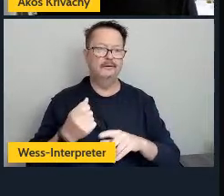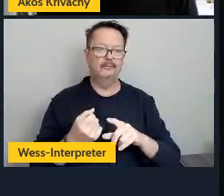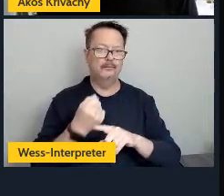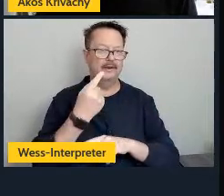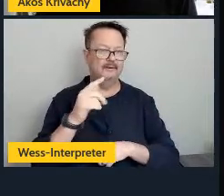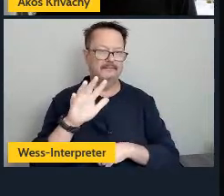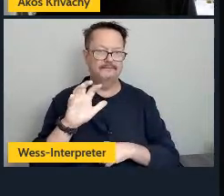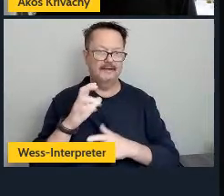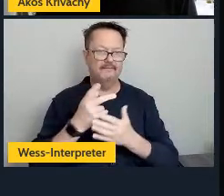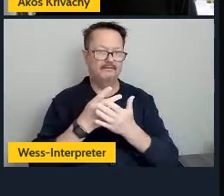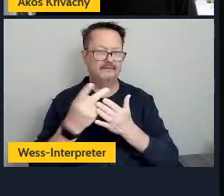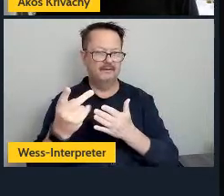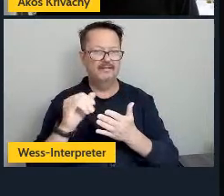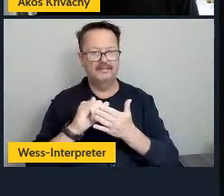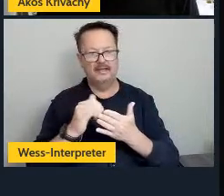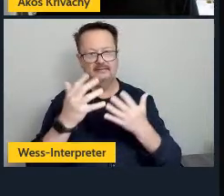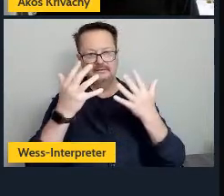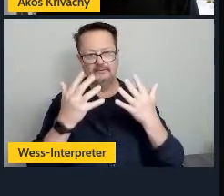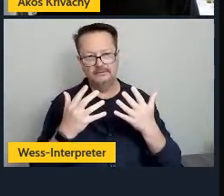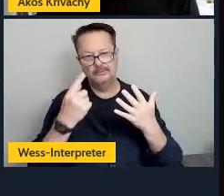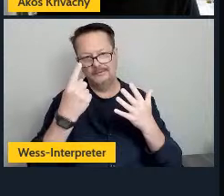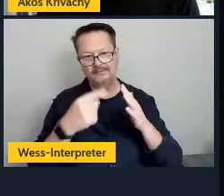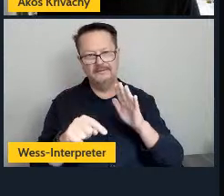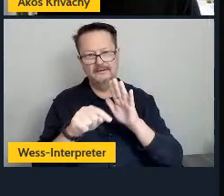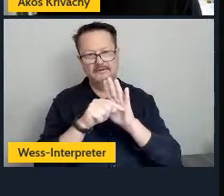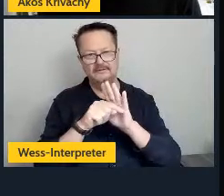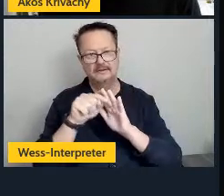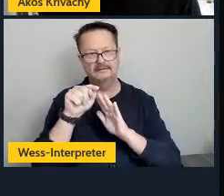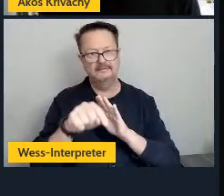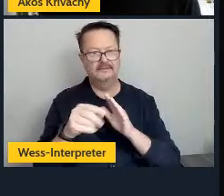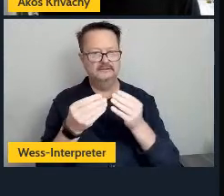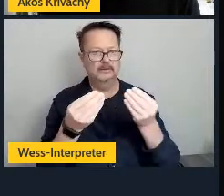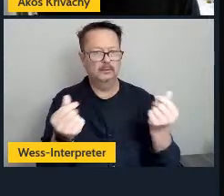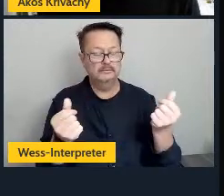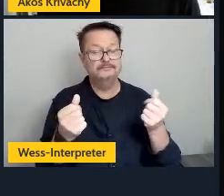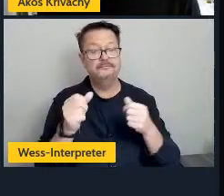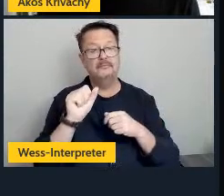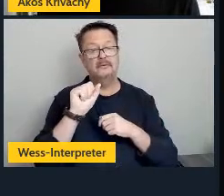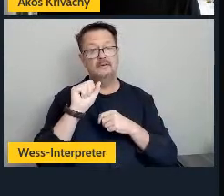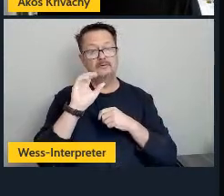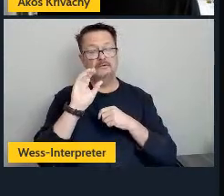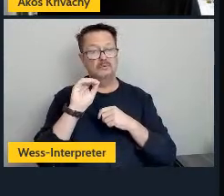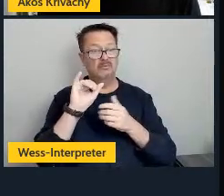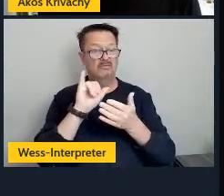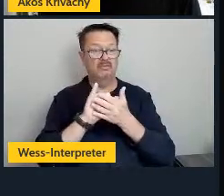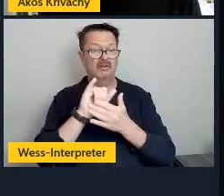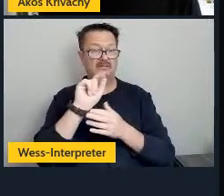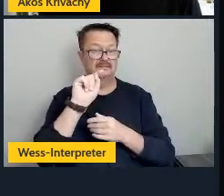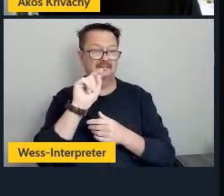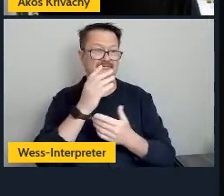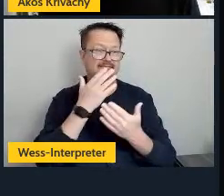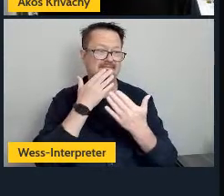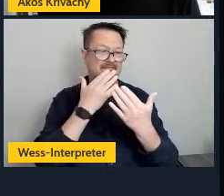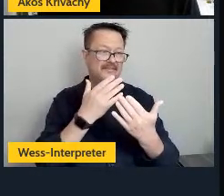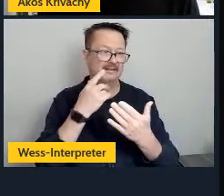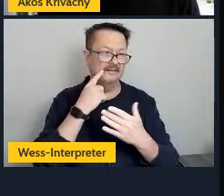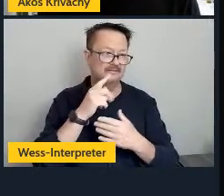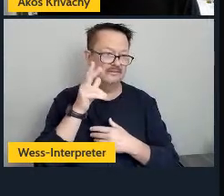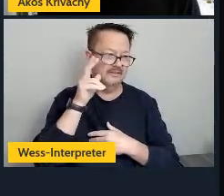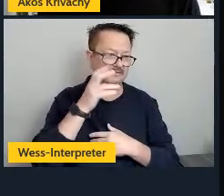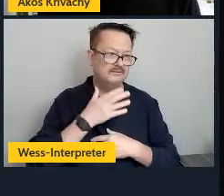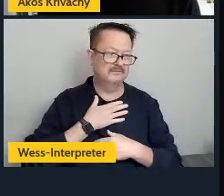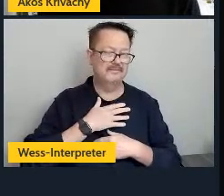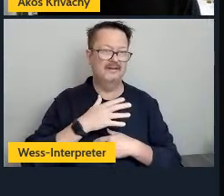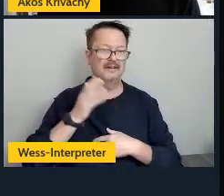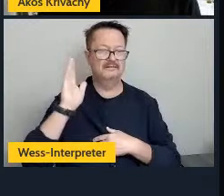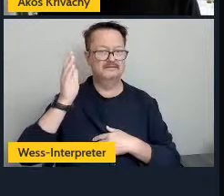That's unfortunately one of the downsides of the solution. So that's it. Thanks for listening to my talk.